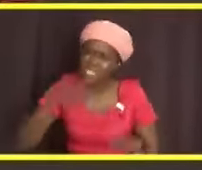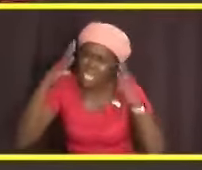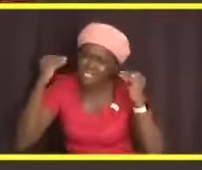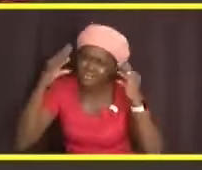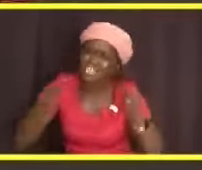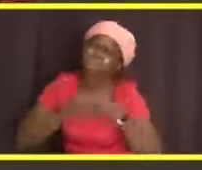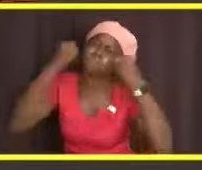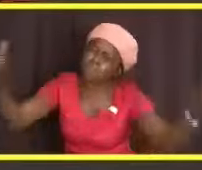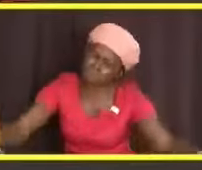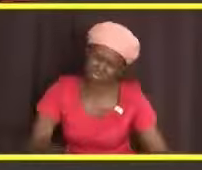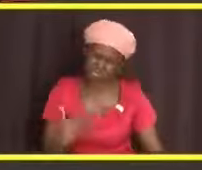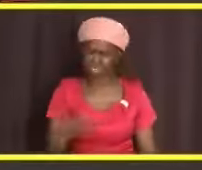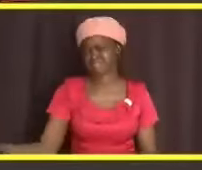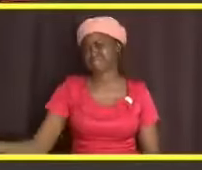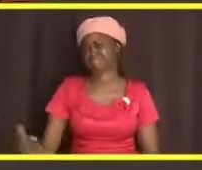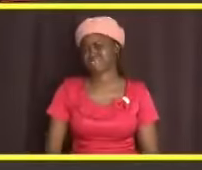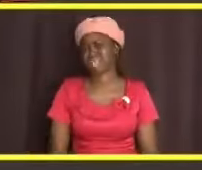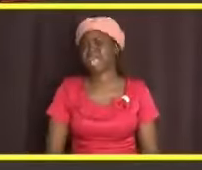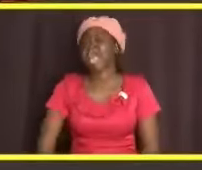I know.